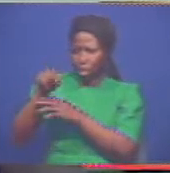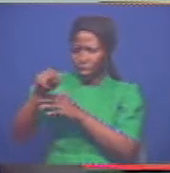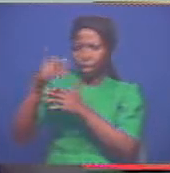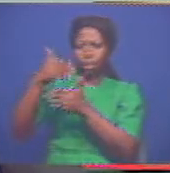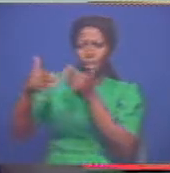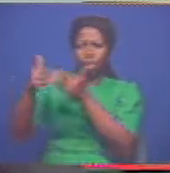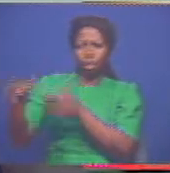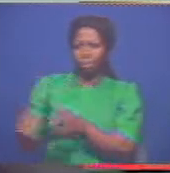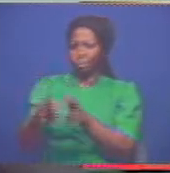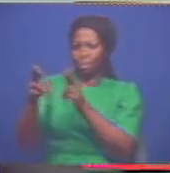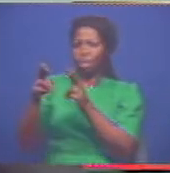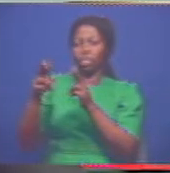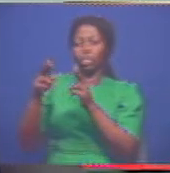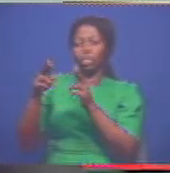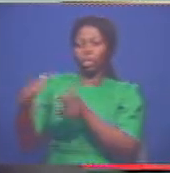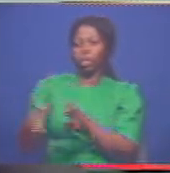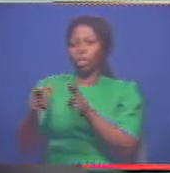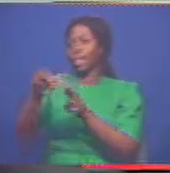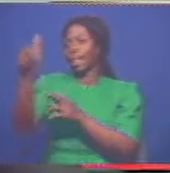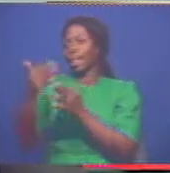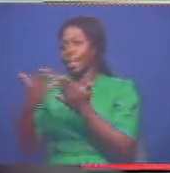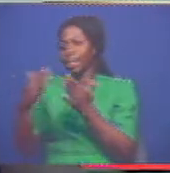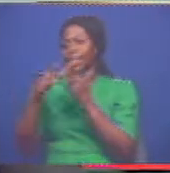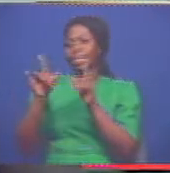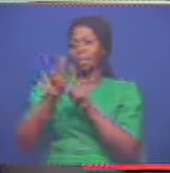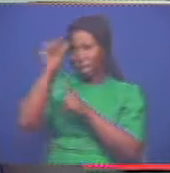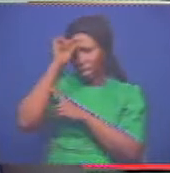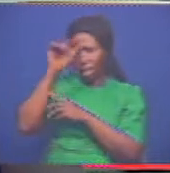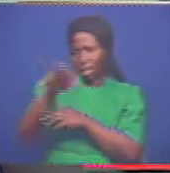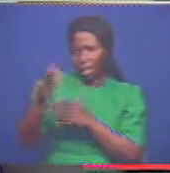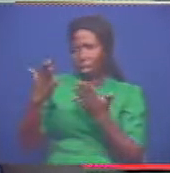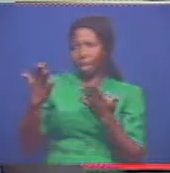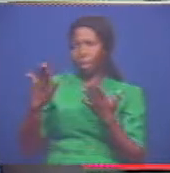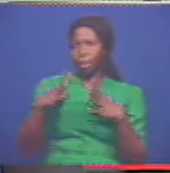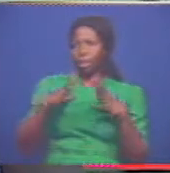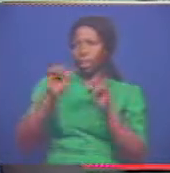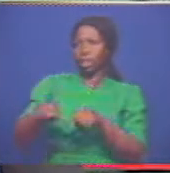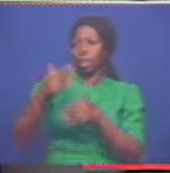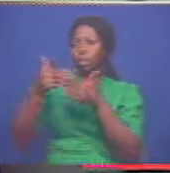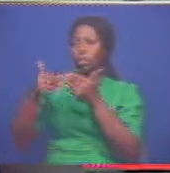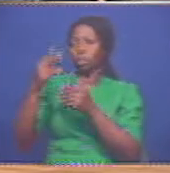as government, in areas where people can be able to build right time? We see a radius of